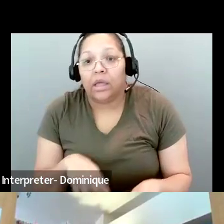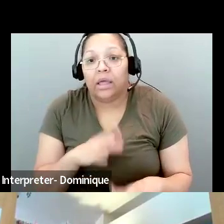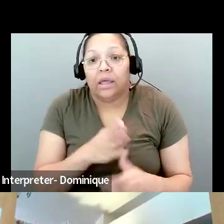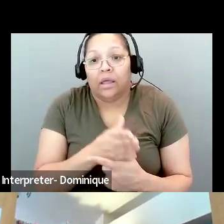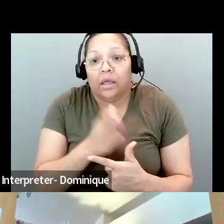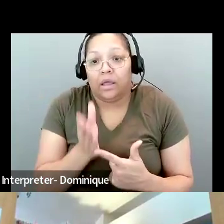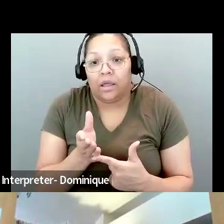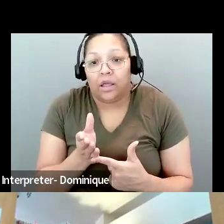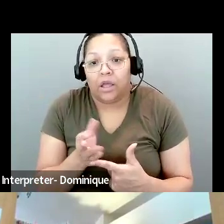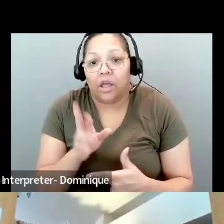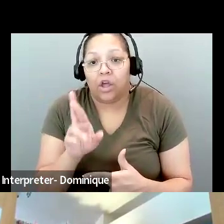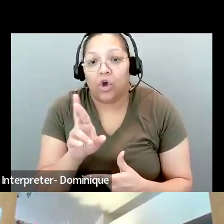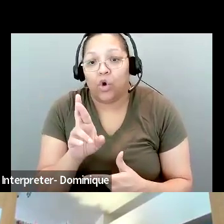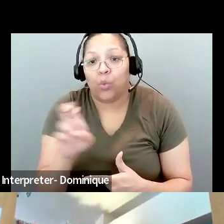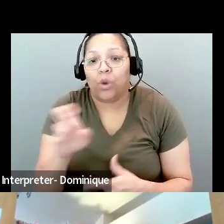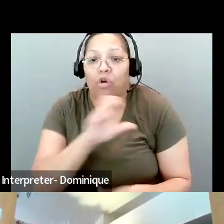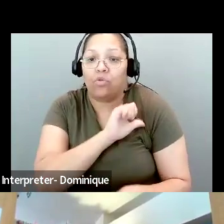Reauthorization of the Rehabilitation Act.